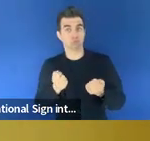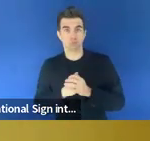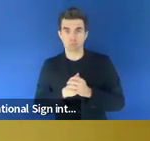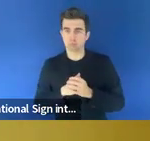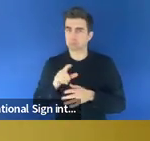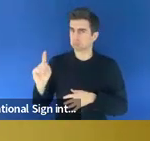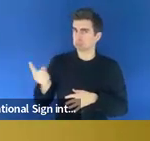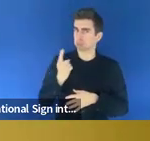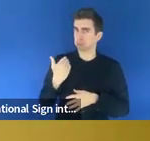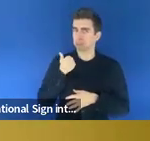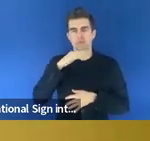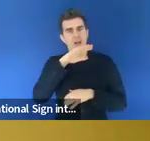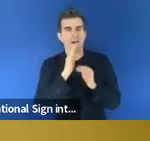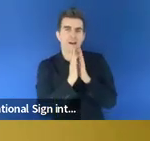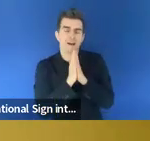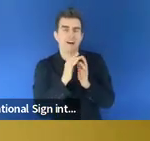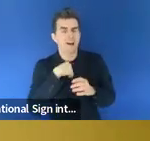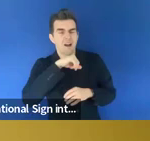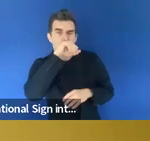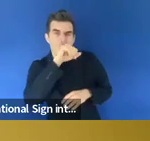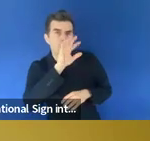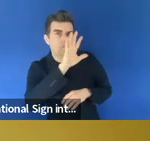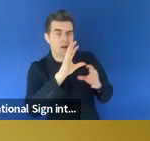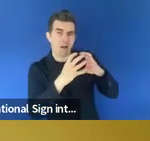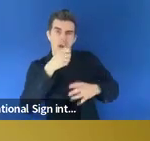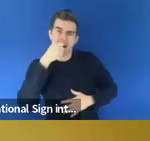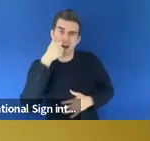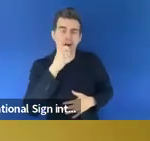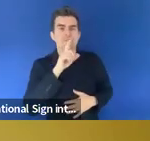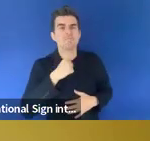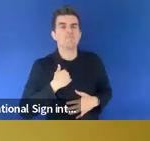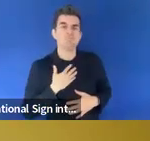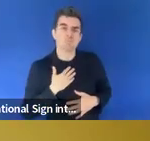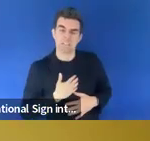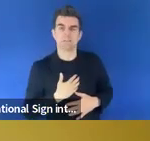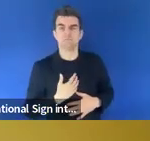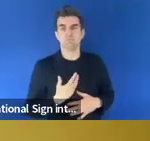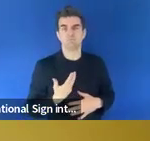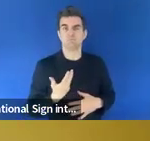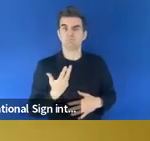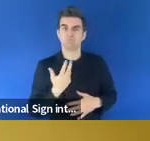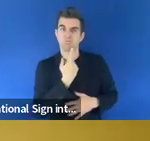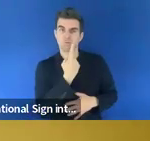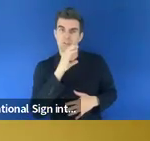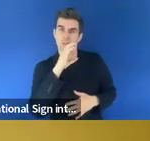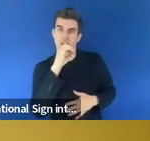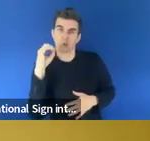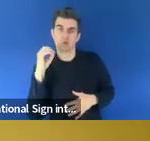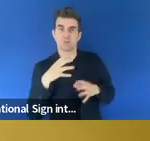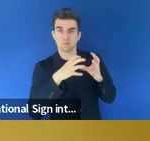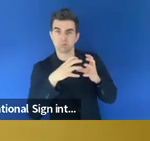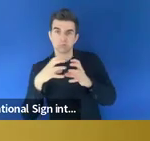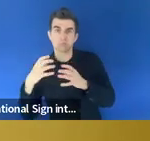is a digital version of this. We need a way to teach people Braille that isn't a physical